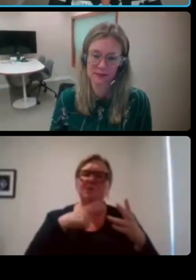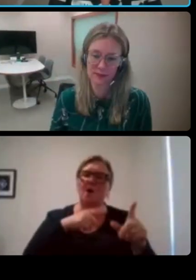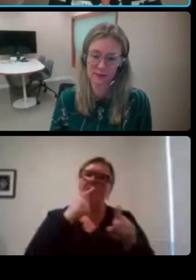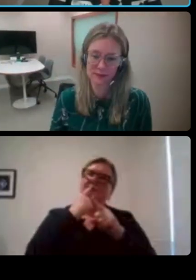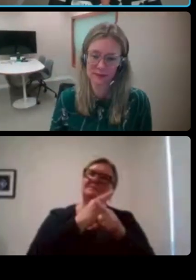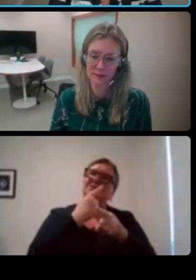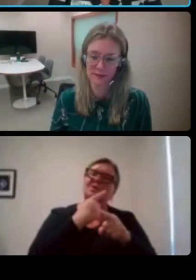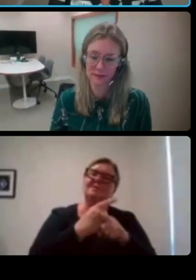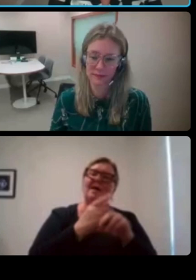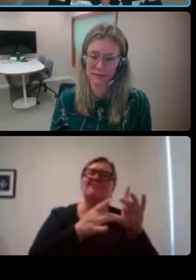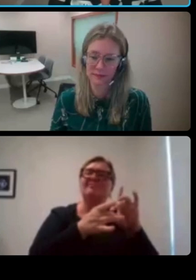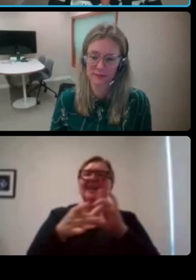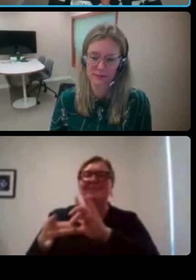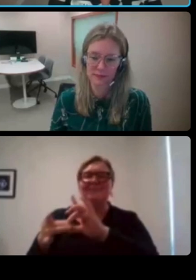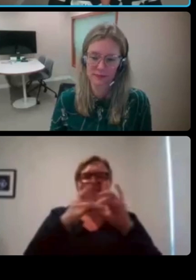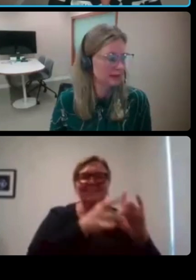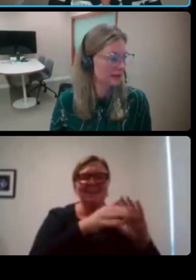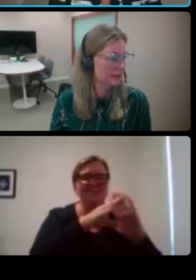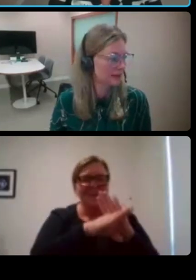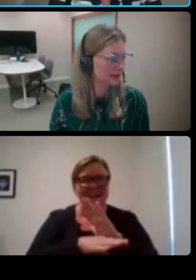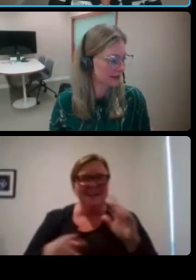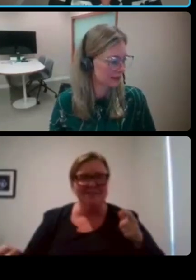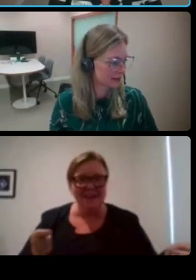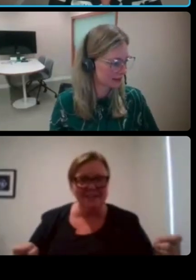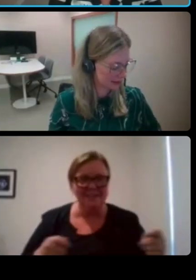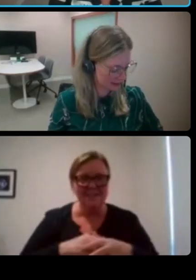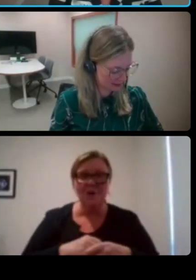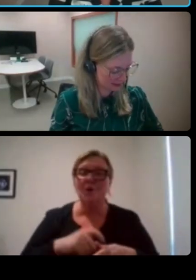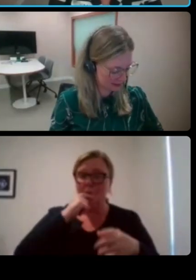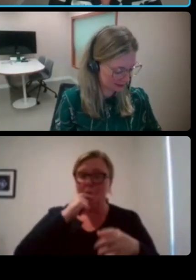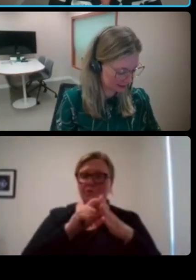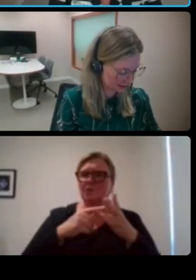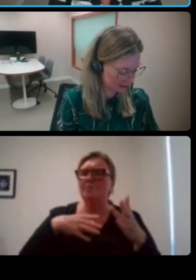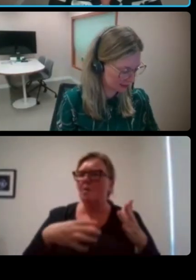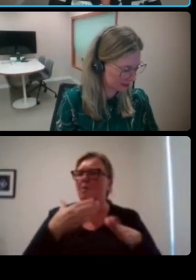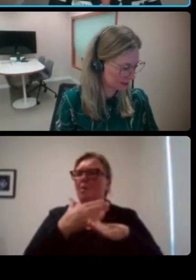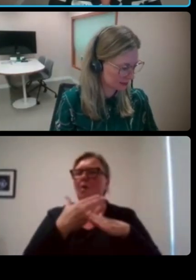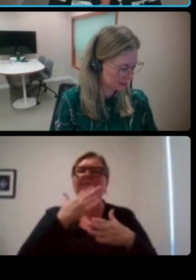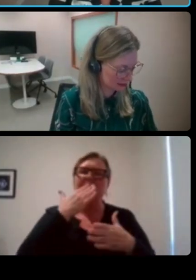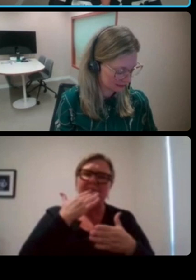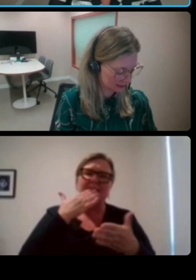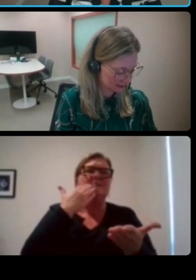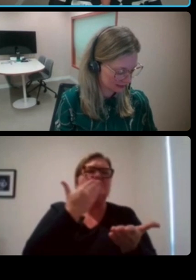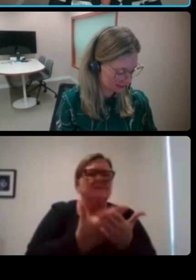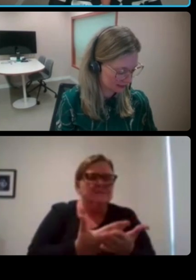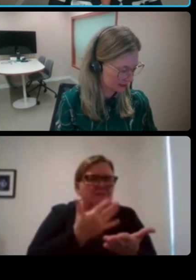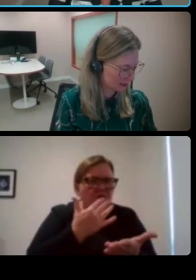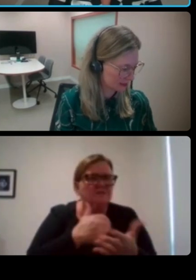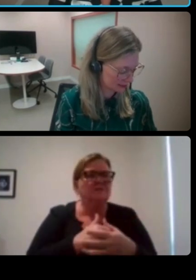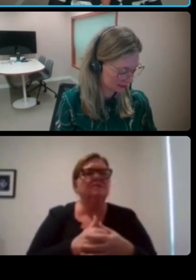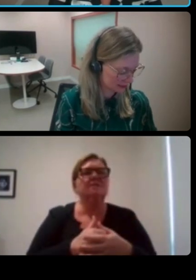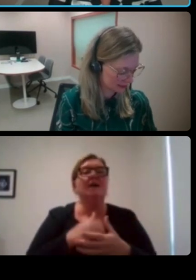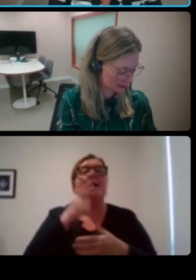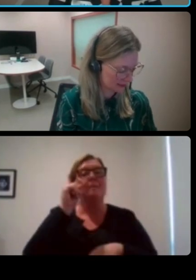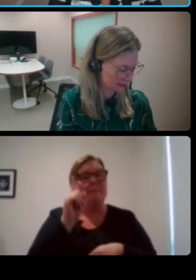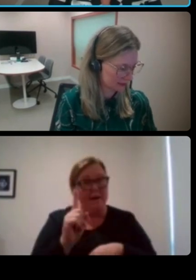relational regulation. We're doing further work around fees and costs, and we'll be consulting further on that. But I